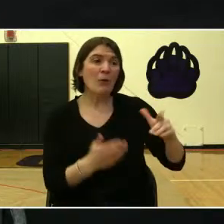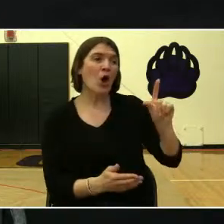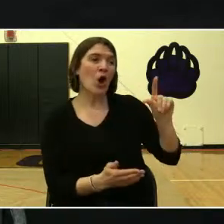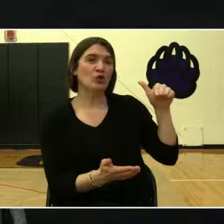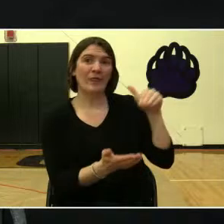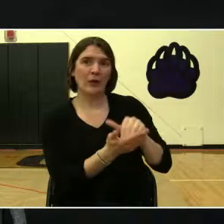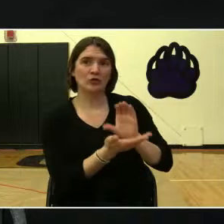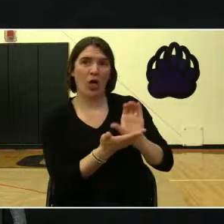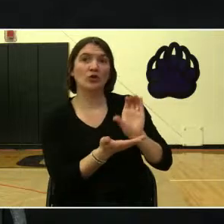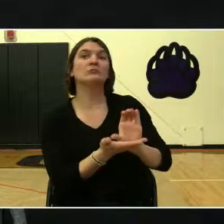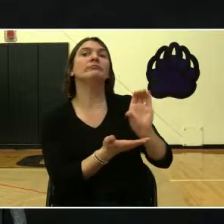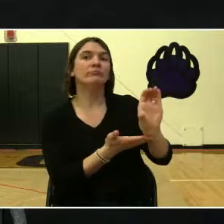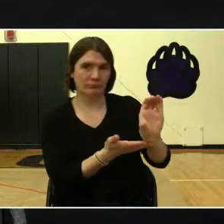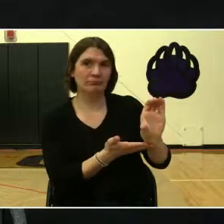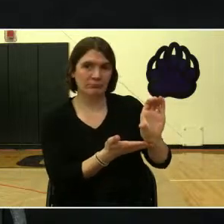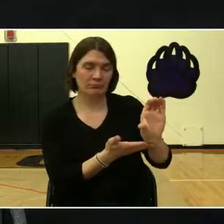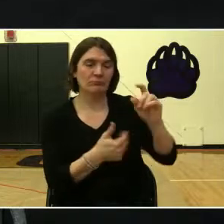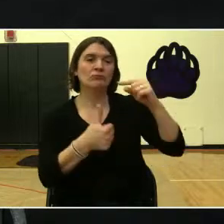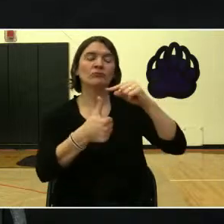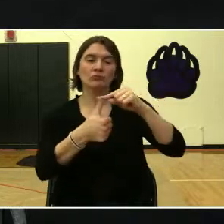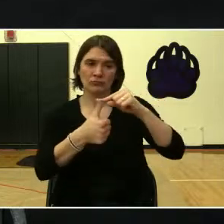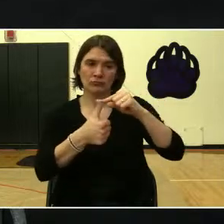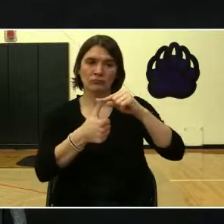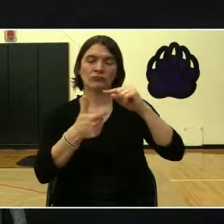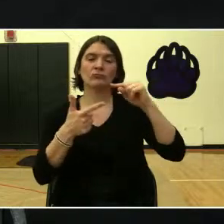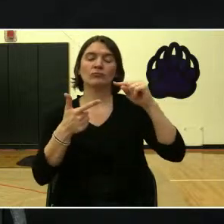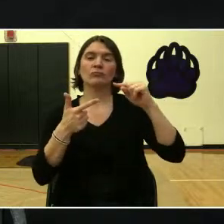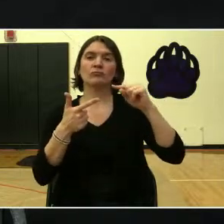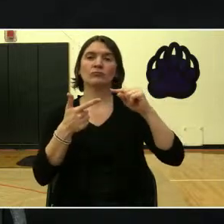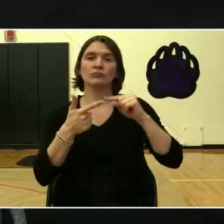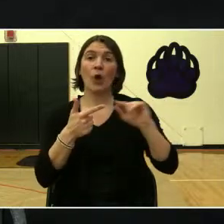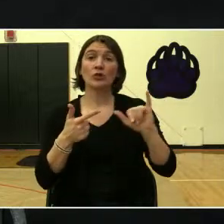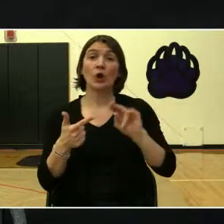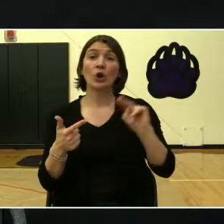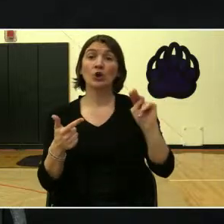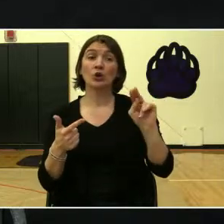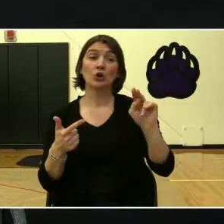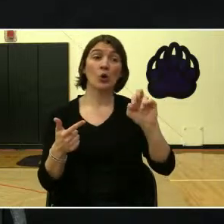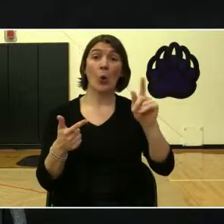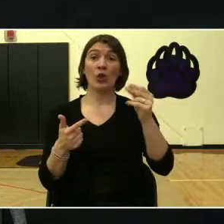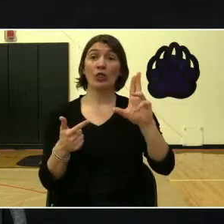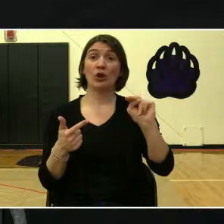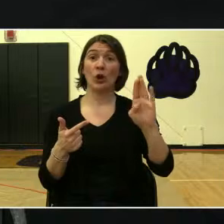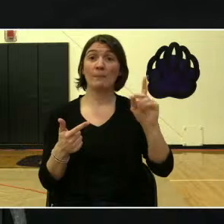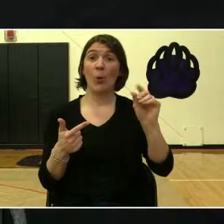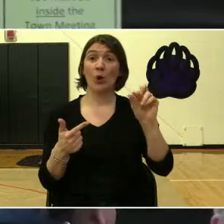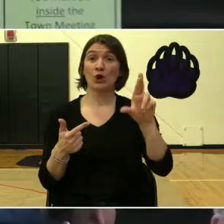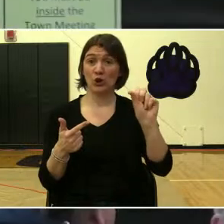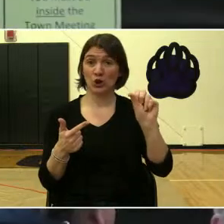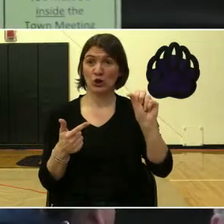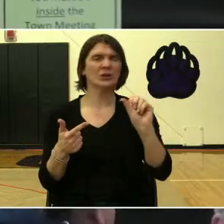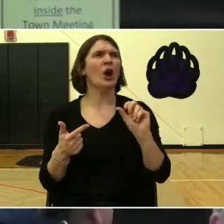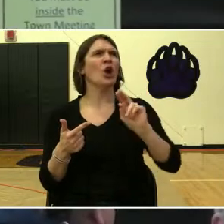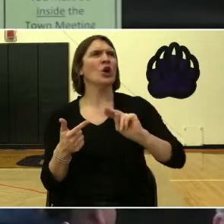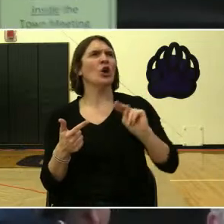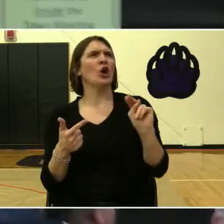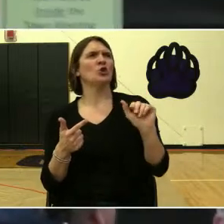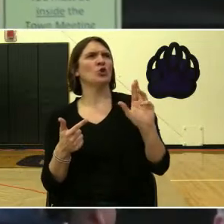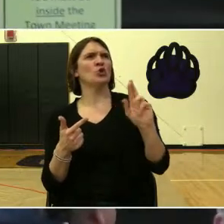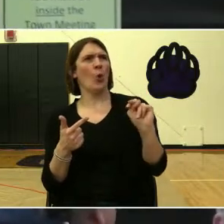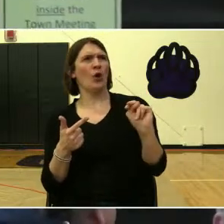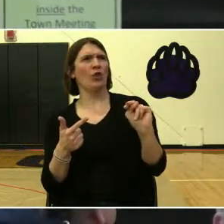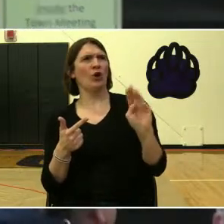$100,000 it's from um northern borders Coalition or the northern northern